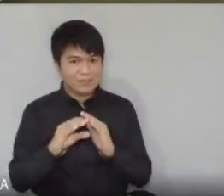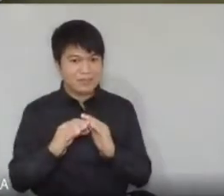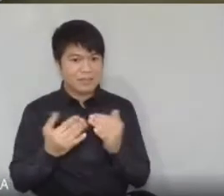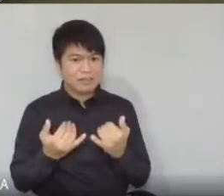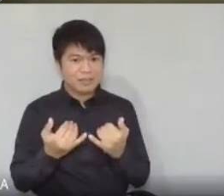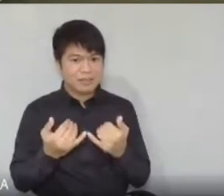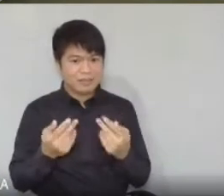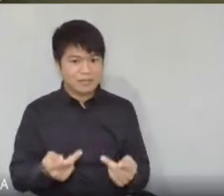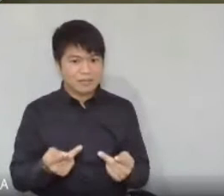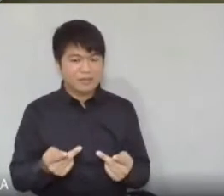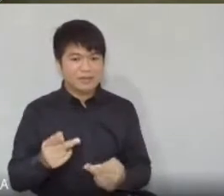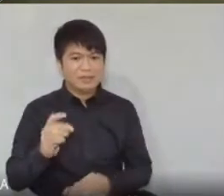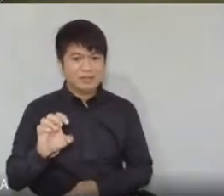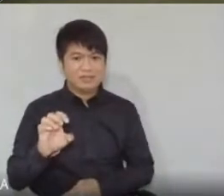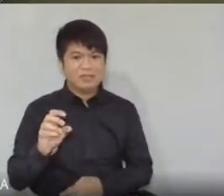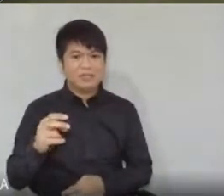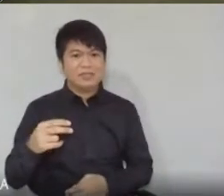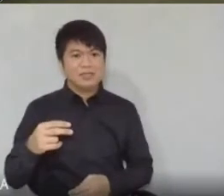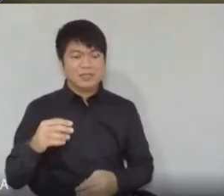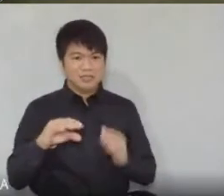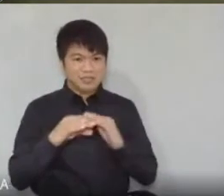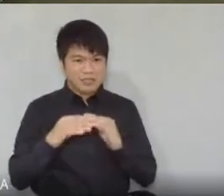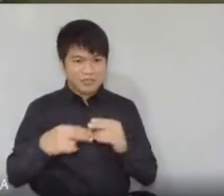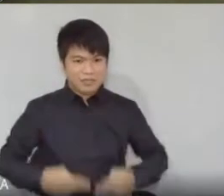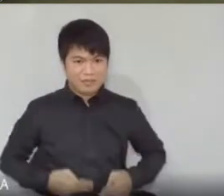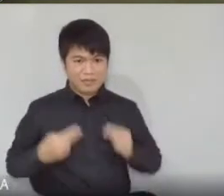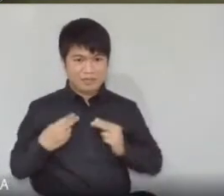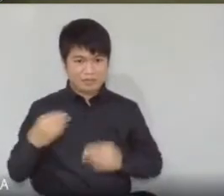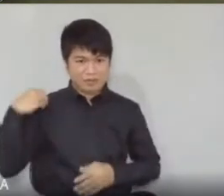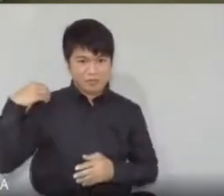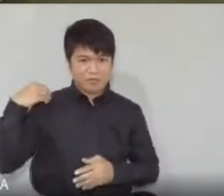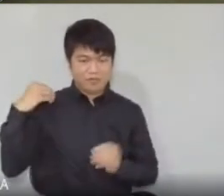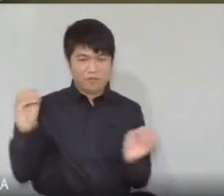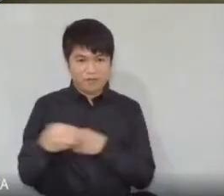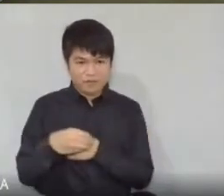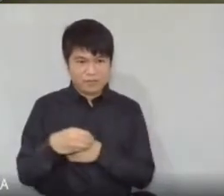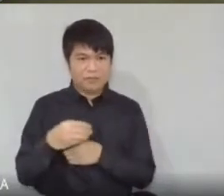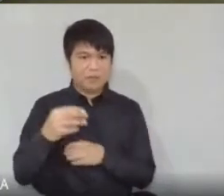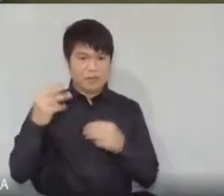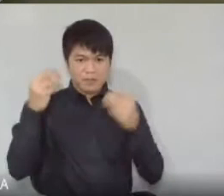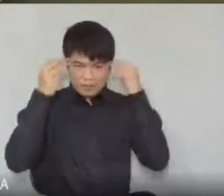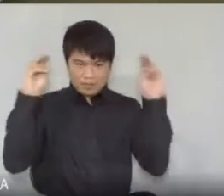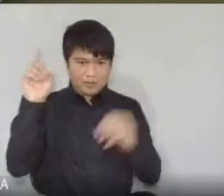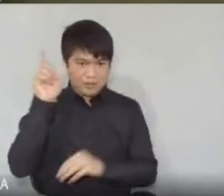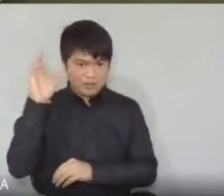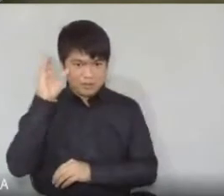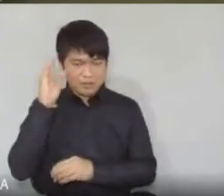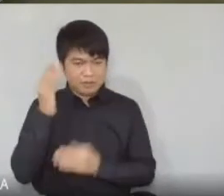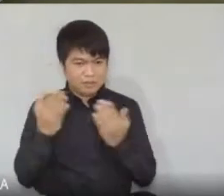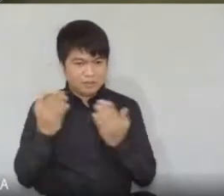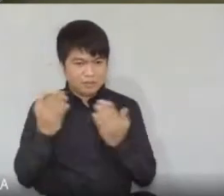former congressman representing Taguig's 2nd District. With him is Dr. Norina Osano,